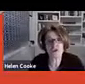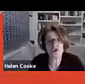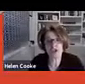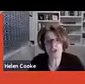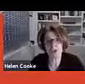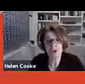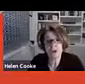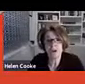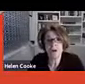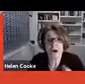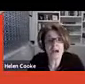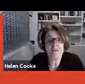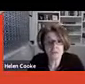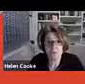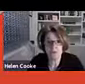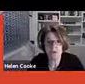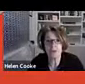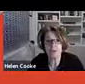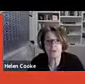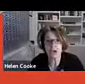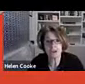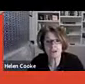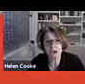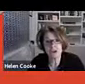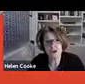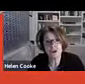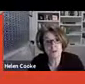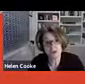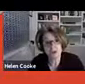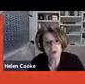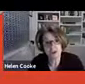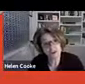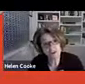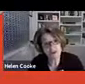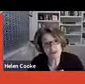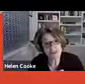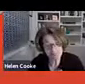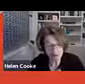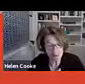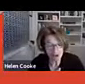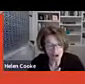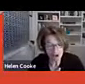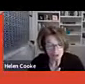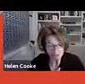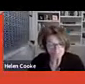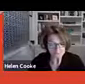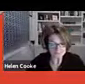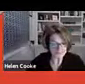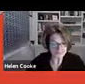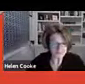as a wheelchair user who I have been fortunate enough to have had an enjoyable career since I graduated many moons ago.